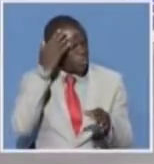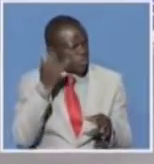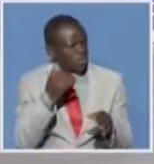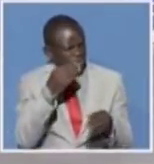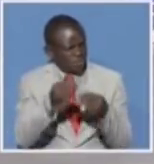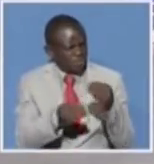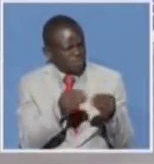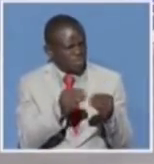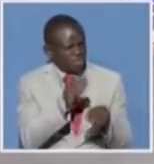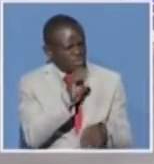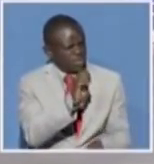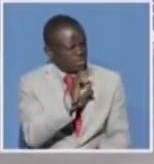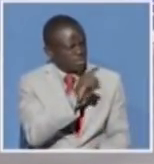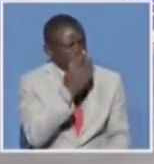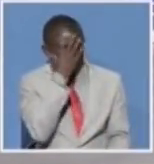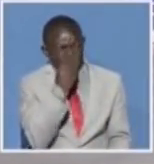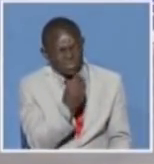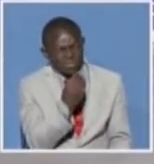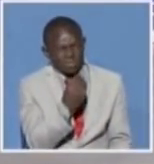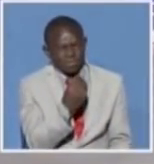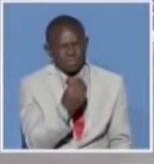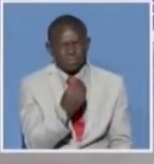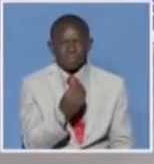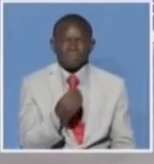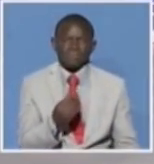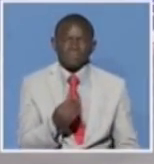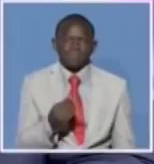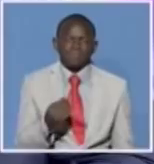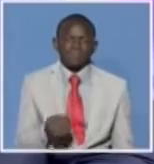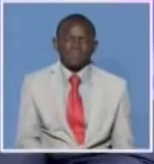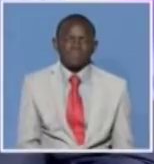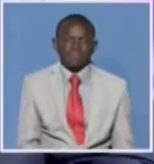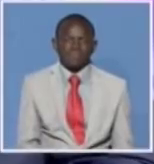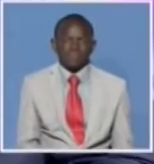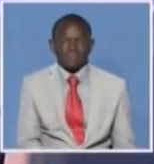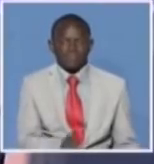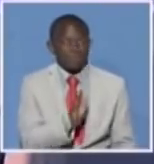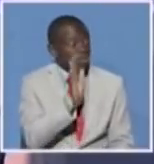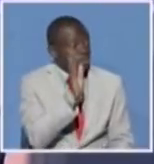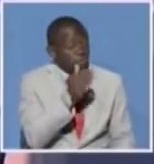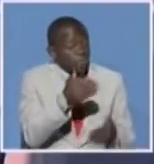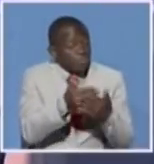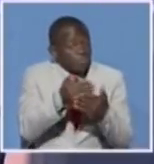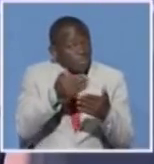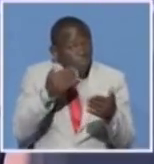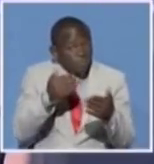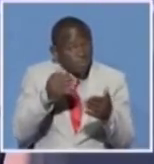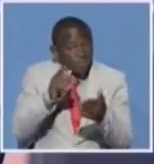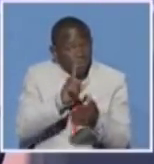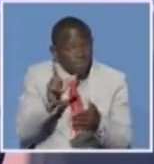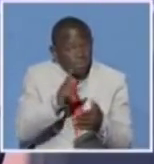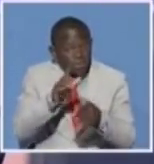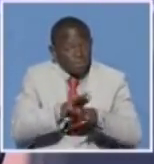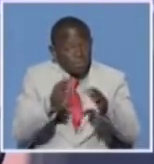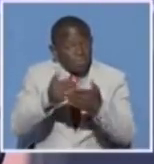sleep. In fact, not. We didn't have to wait. Within your ministry should have detected that before it was published, because